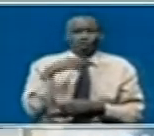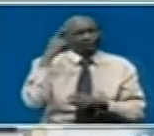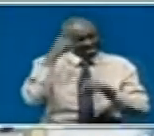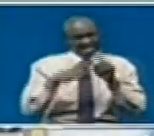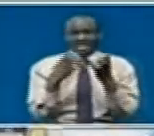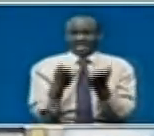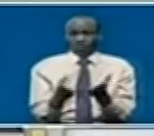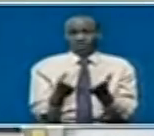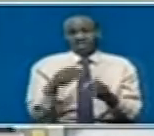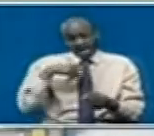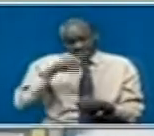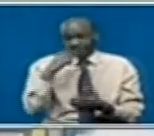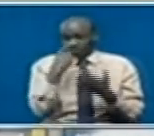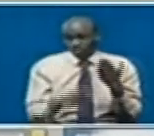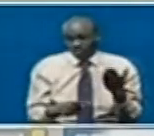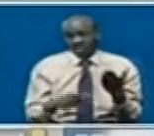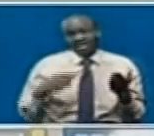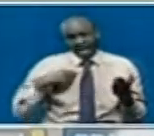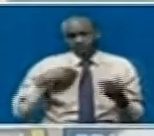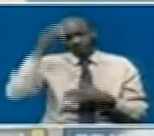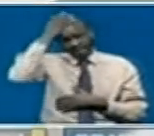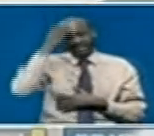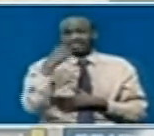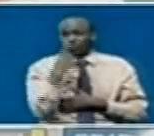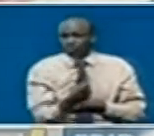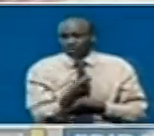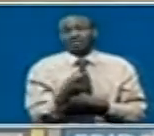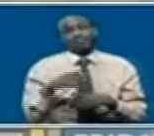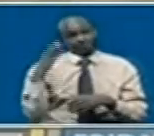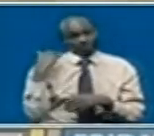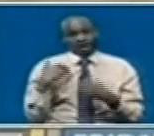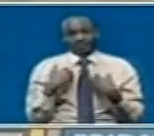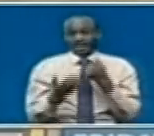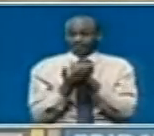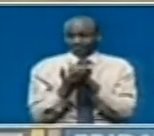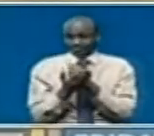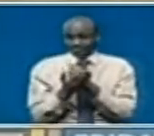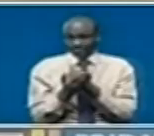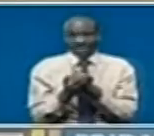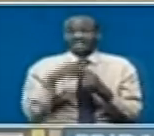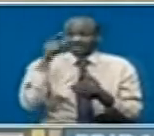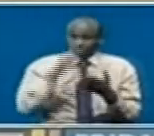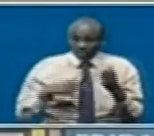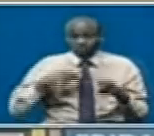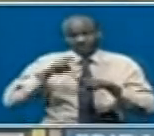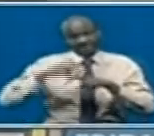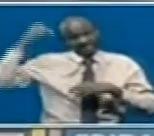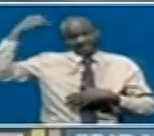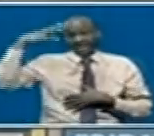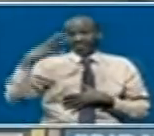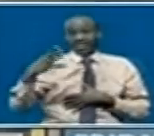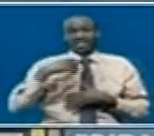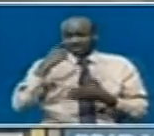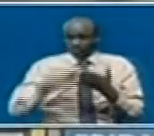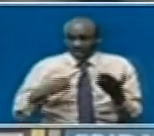now and has daily prescriptions that the nurses here use to stabilize her. The nurses say she loves to sit in the sun. She